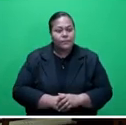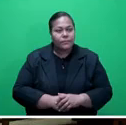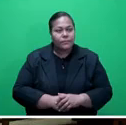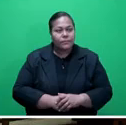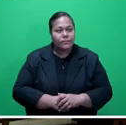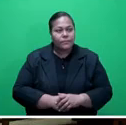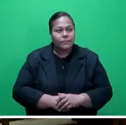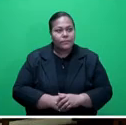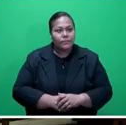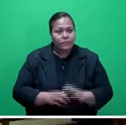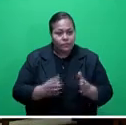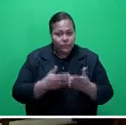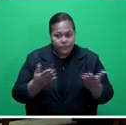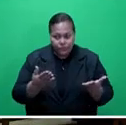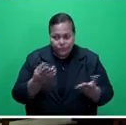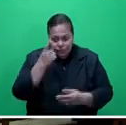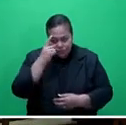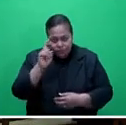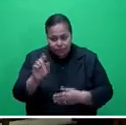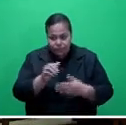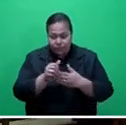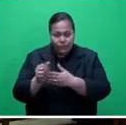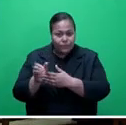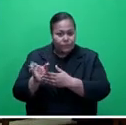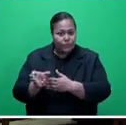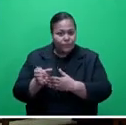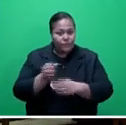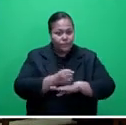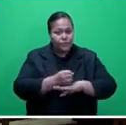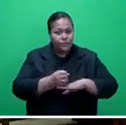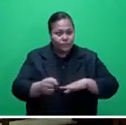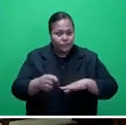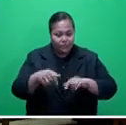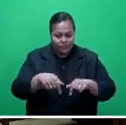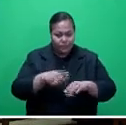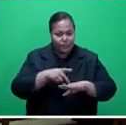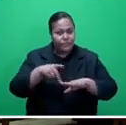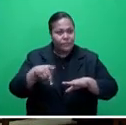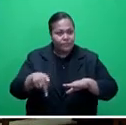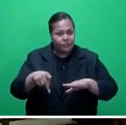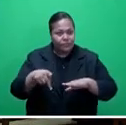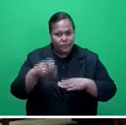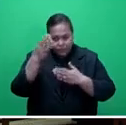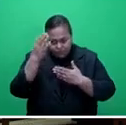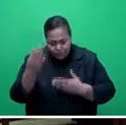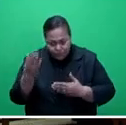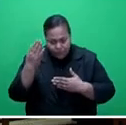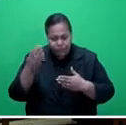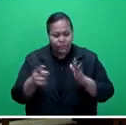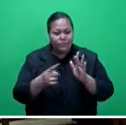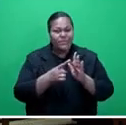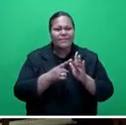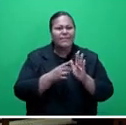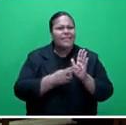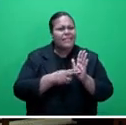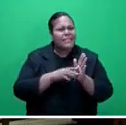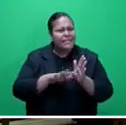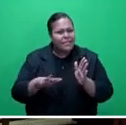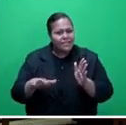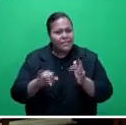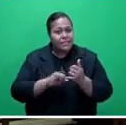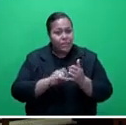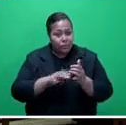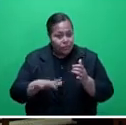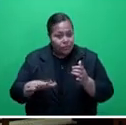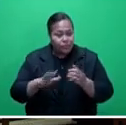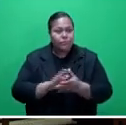I now call on the Leader of the Government in Parliament, the Honourable Inia Ratu, to move